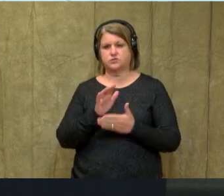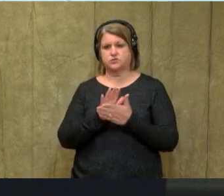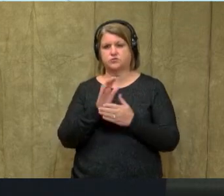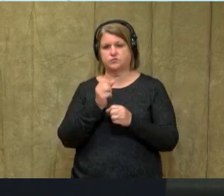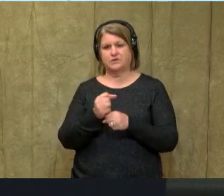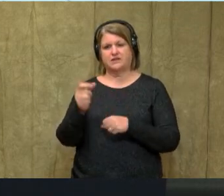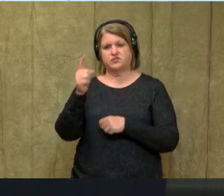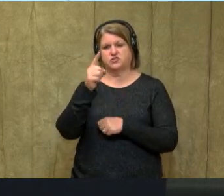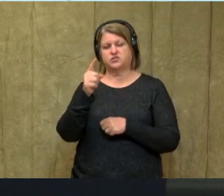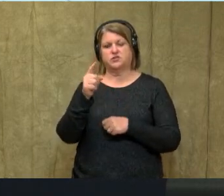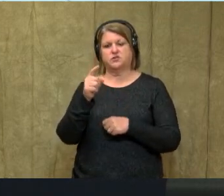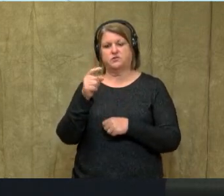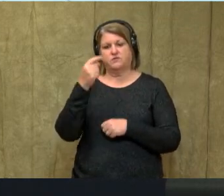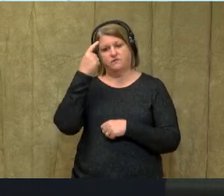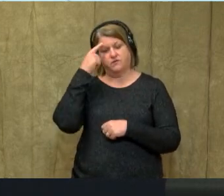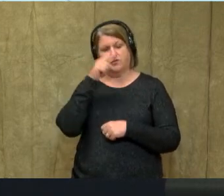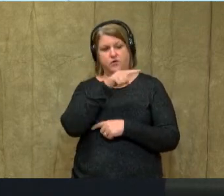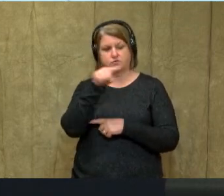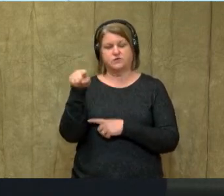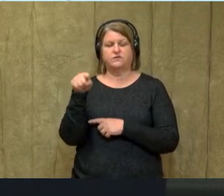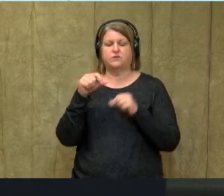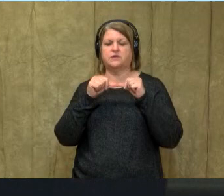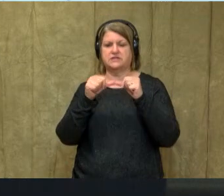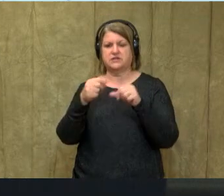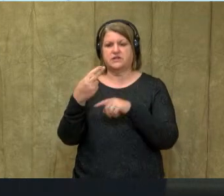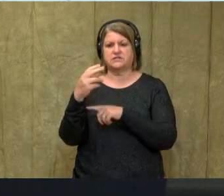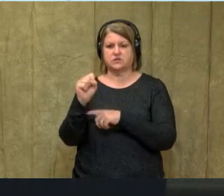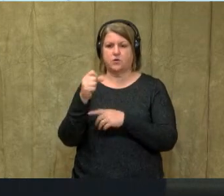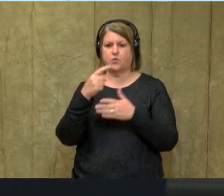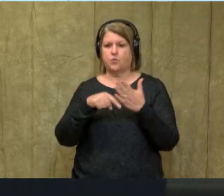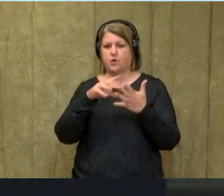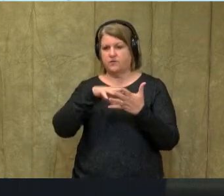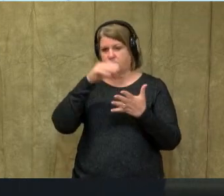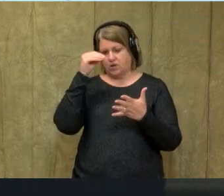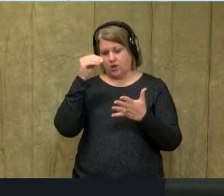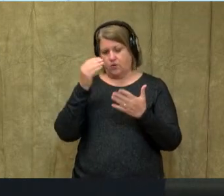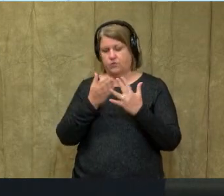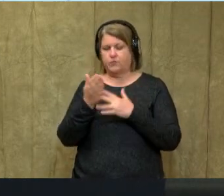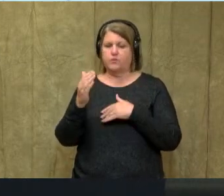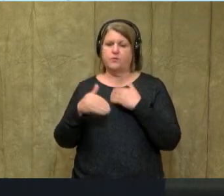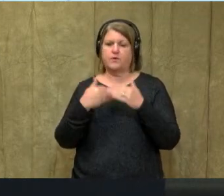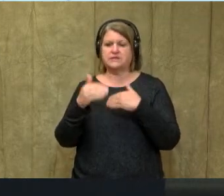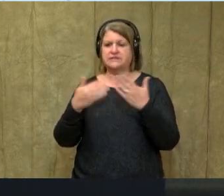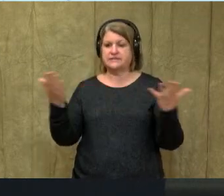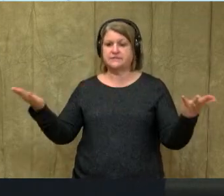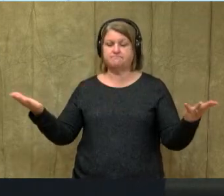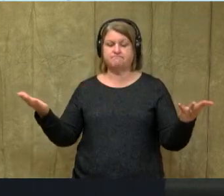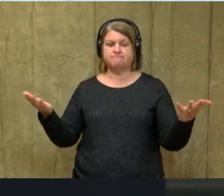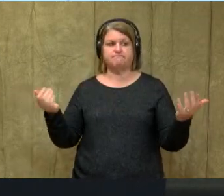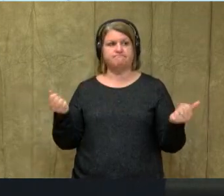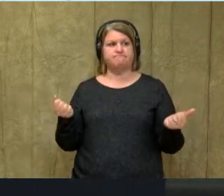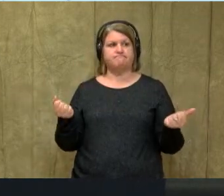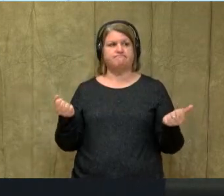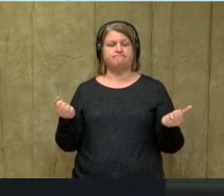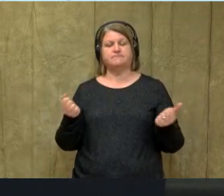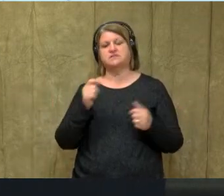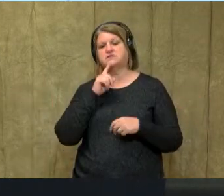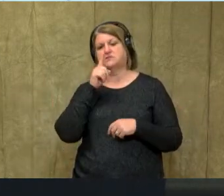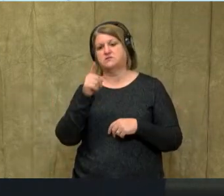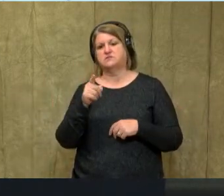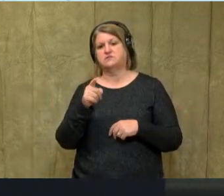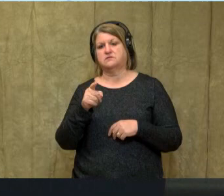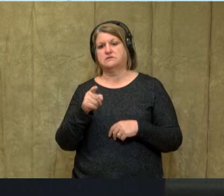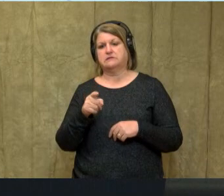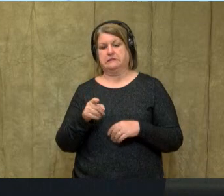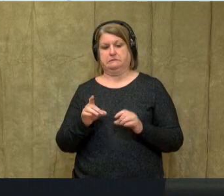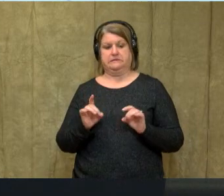continuing in high school. So what have we learned through this process? Certainly there was some